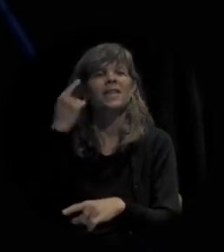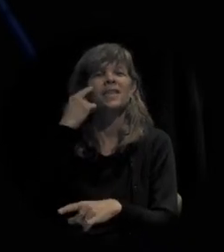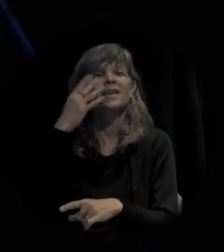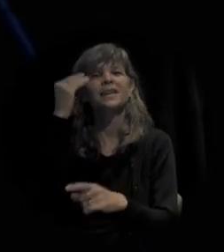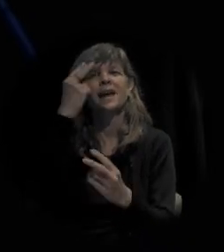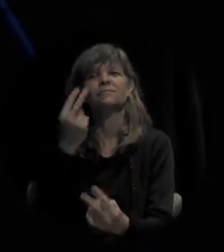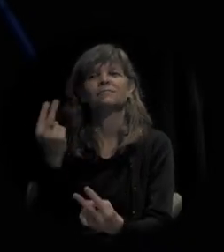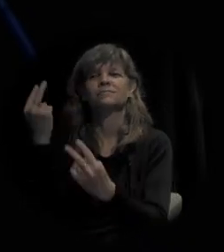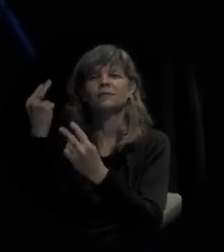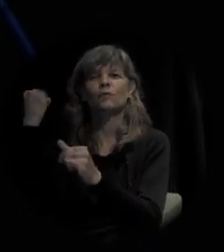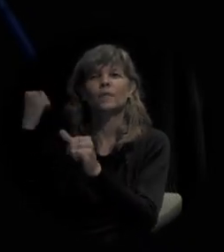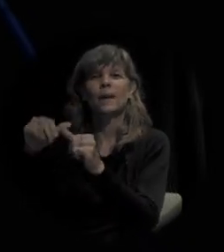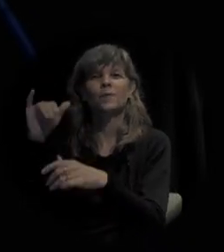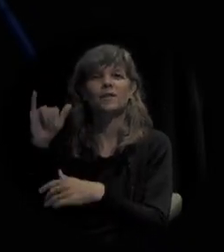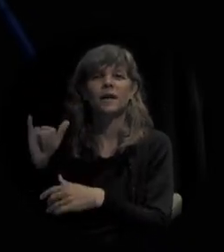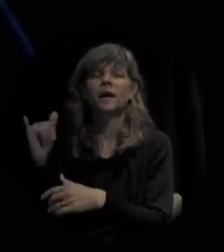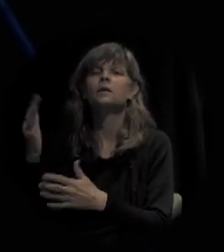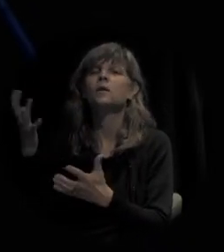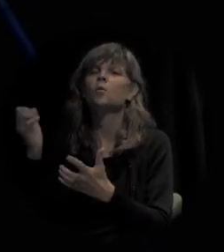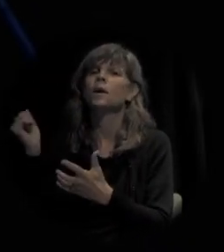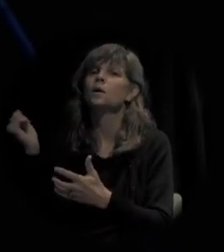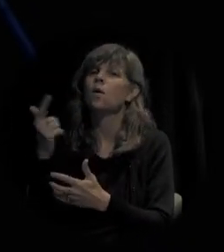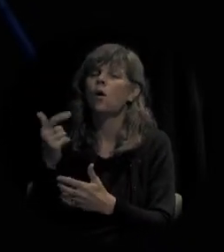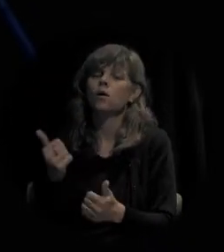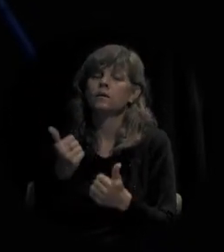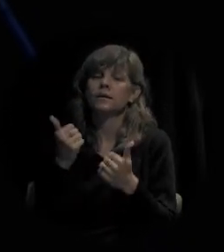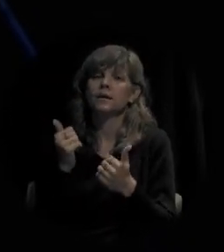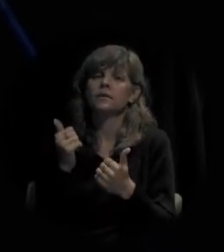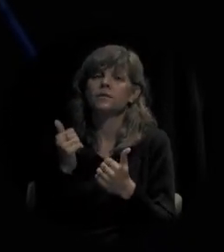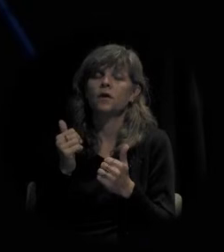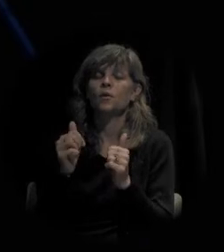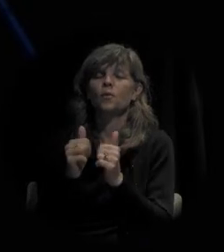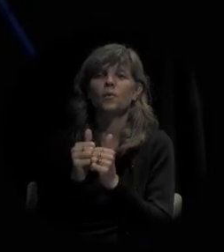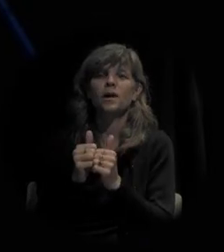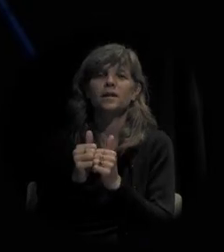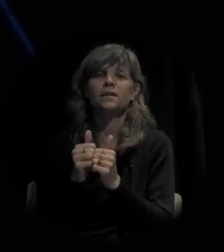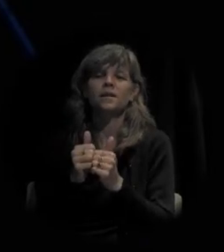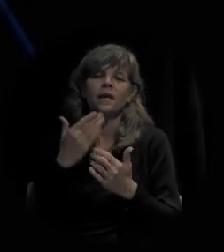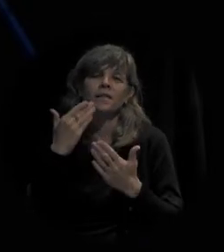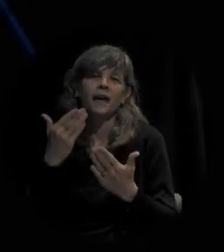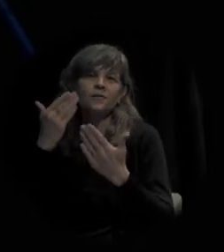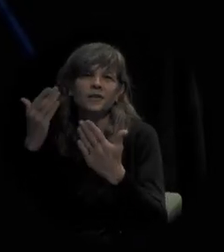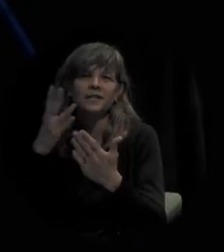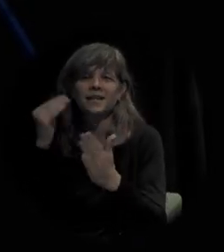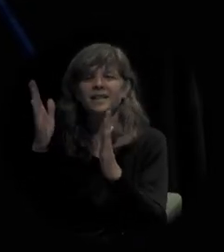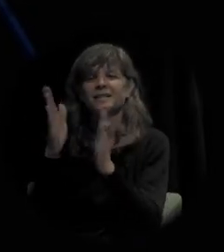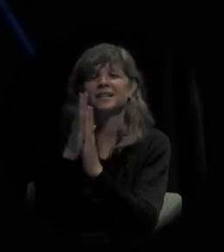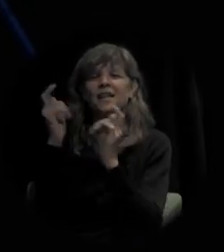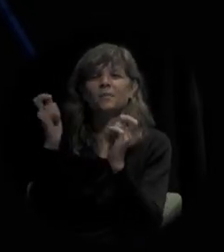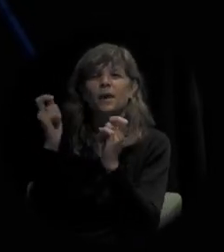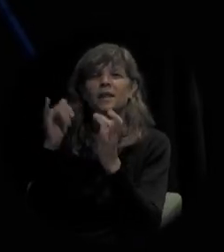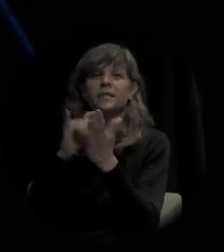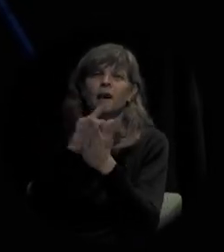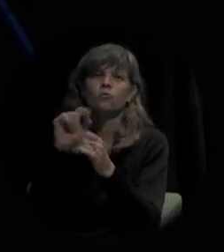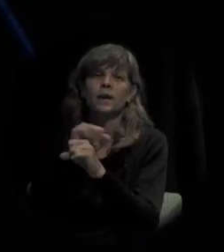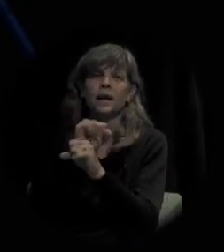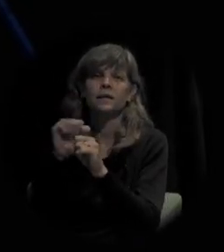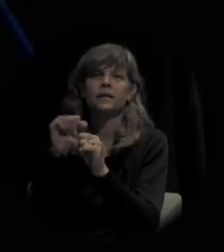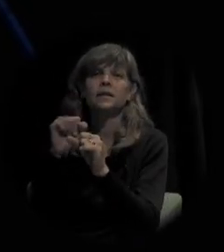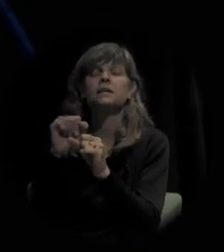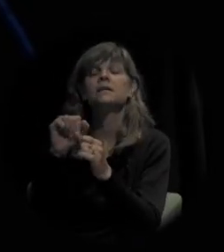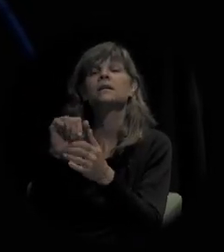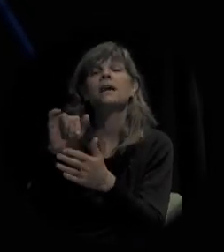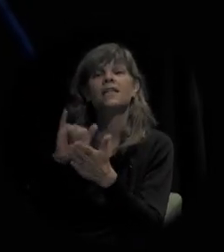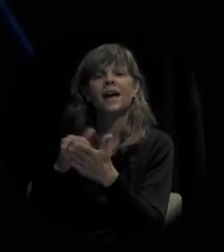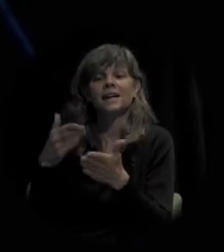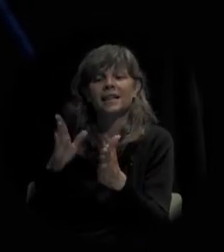remember that, we want to all be living our lives in gratitude and celebrating that reality together, because that is what allows us to